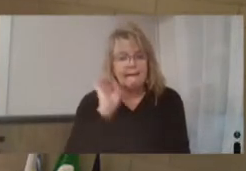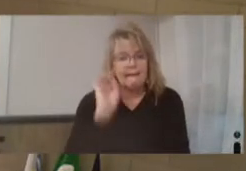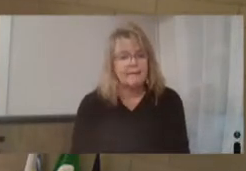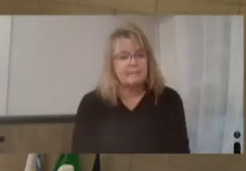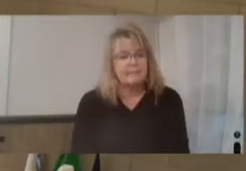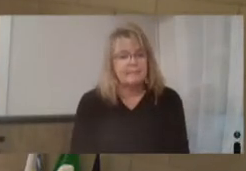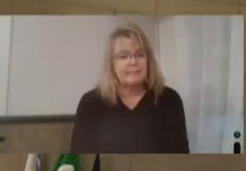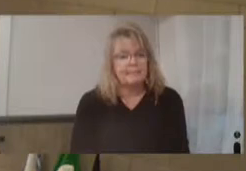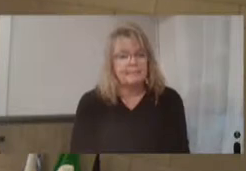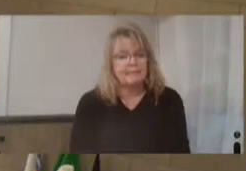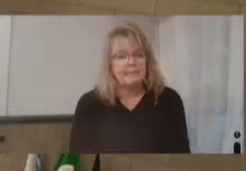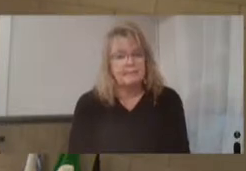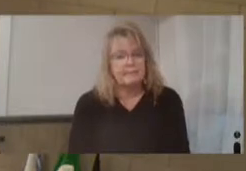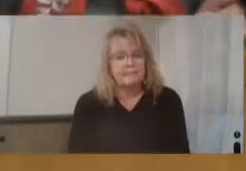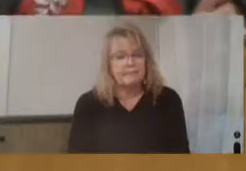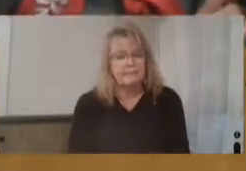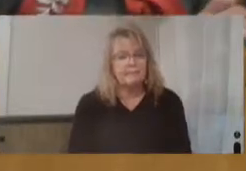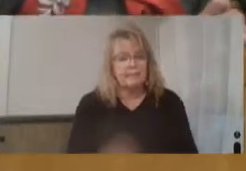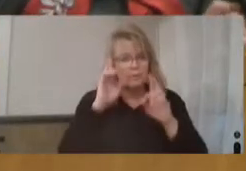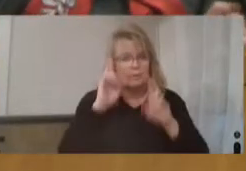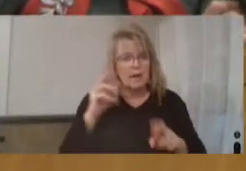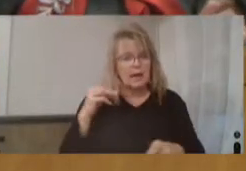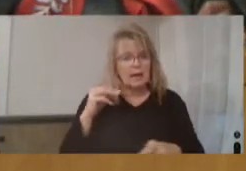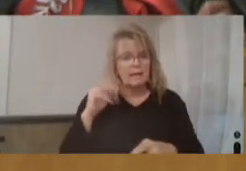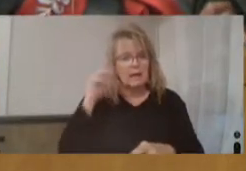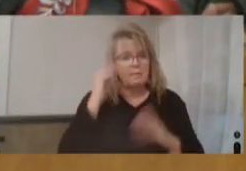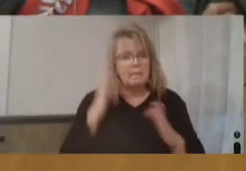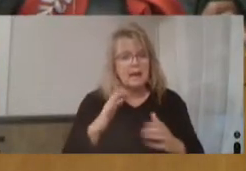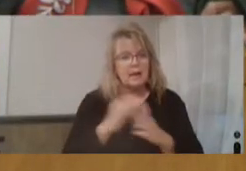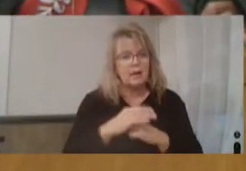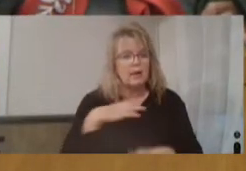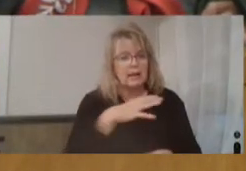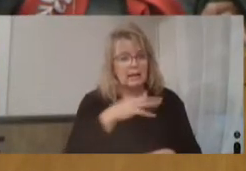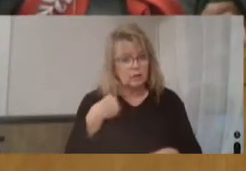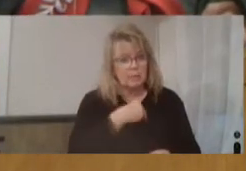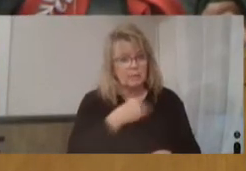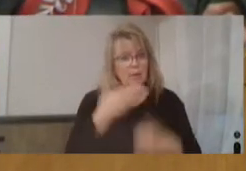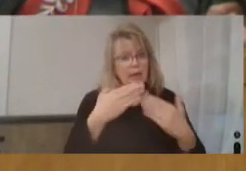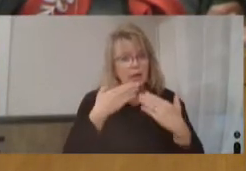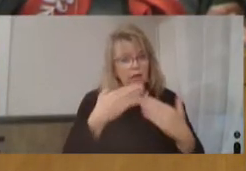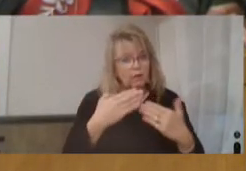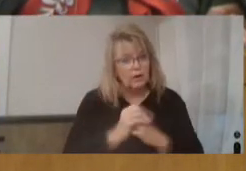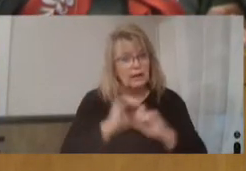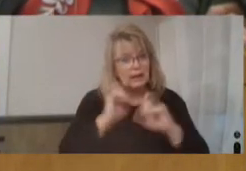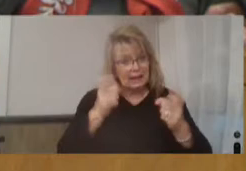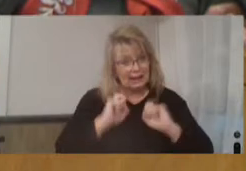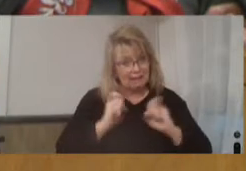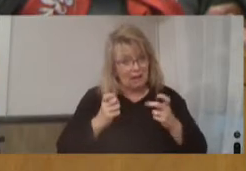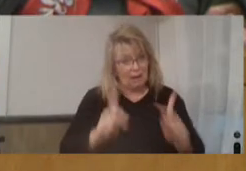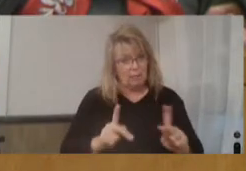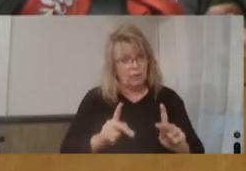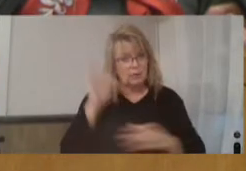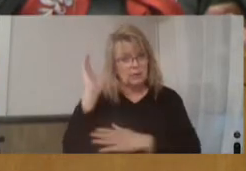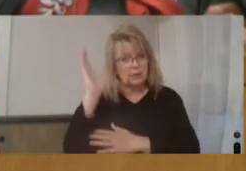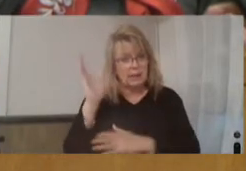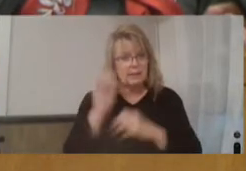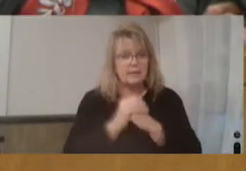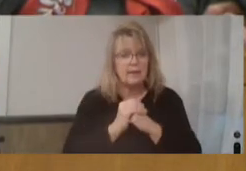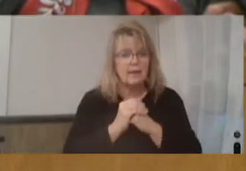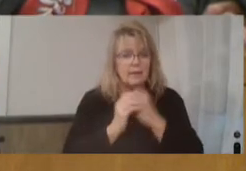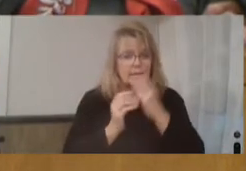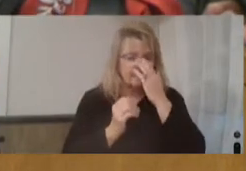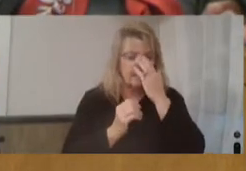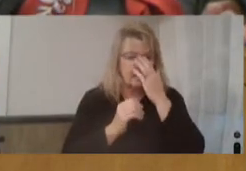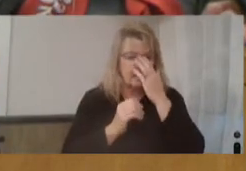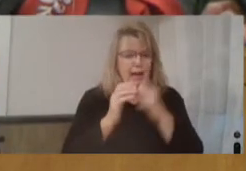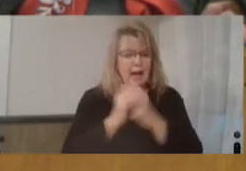Dear respected mayor and council members, thank you for giving me this opportunity to speak. I am Dr. Nasfat Shahadi, hematologist, medical oncologist, taking